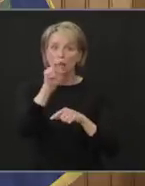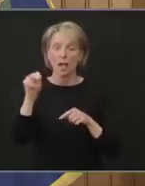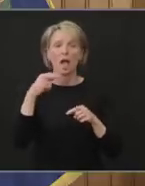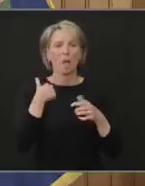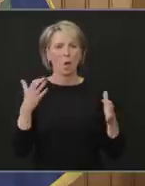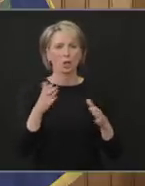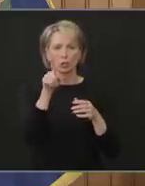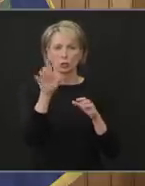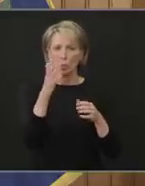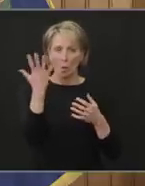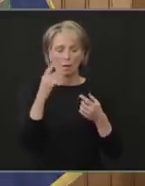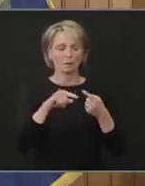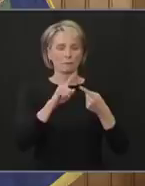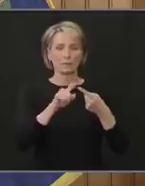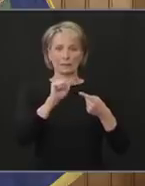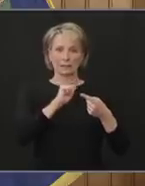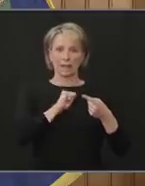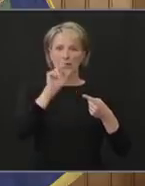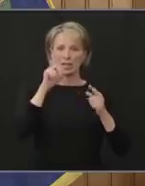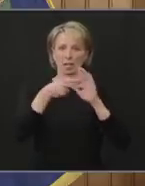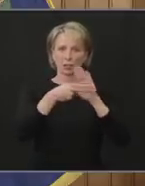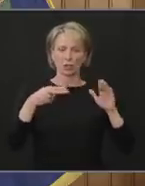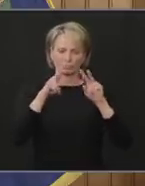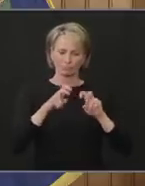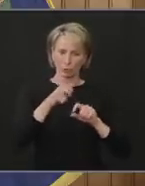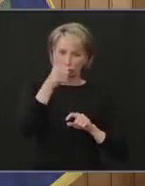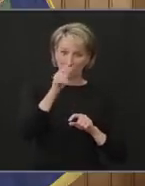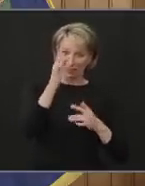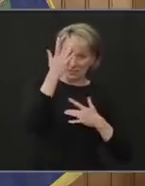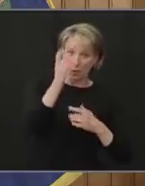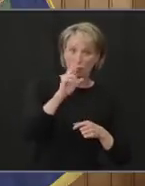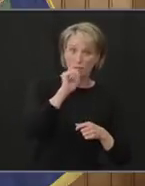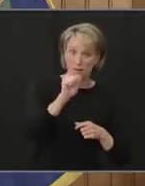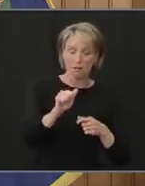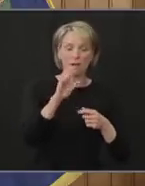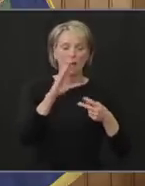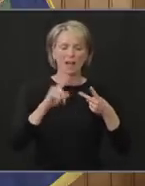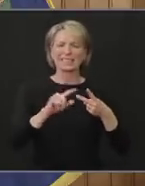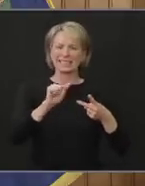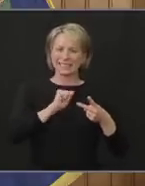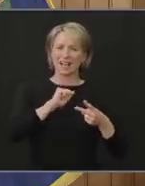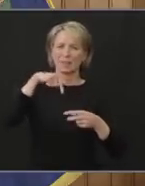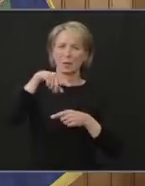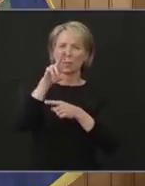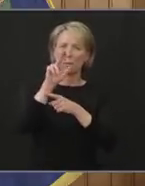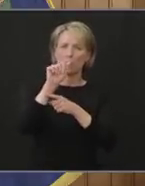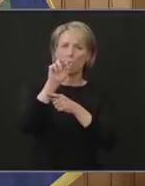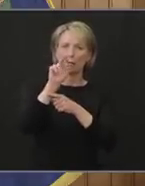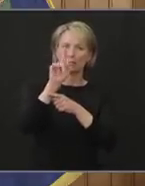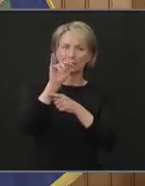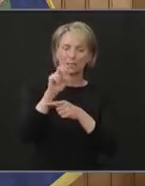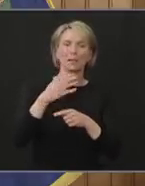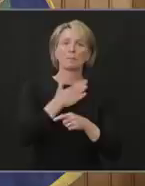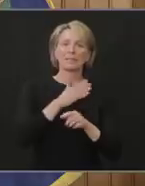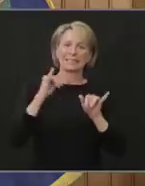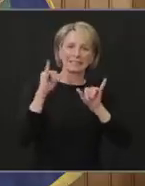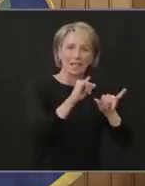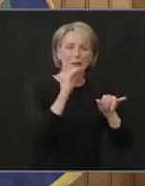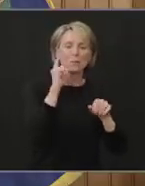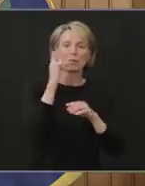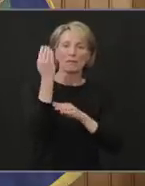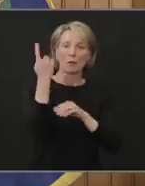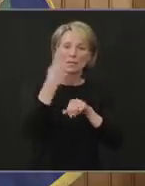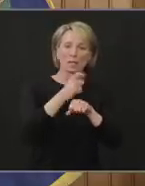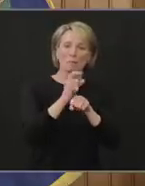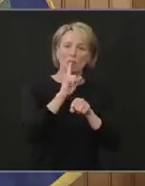self-diagnose in a serious way, and B, self-quarantine. Make sure you are 100% healthy after 14 days